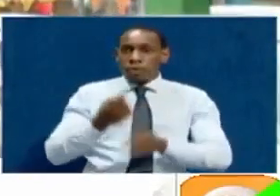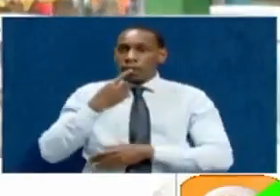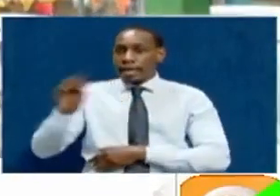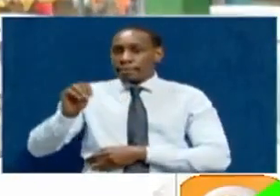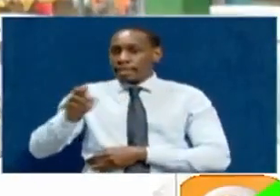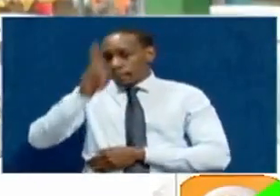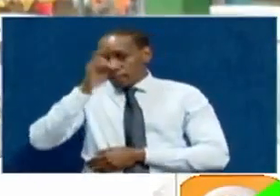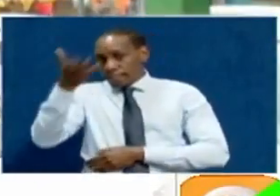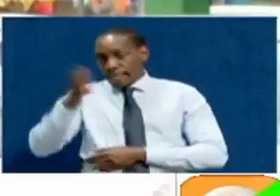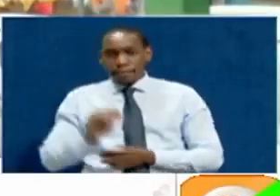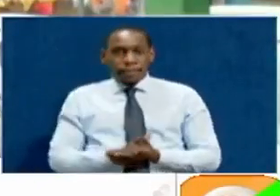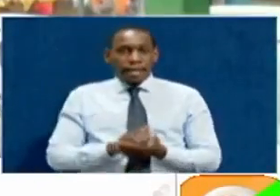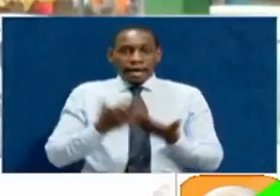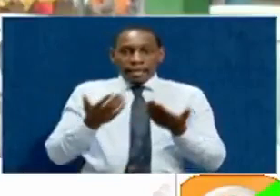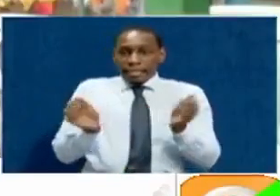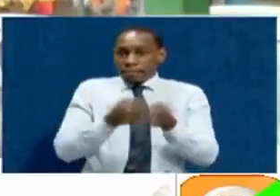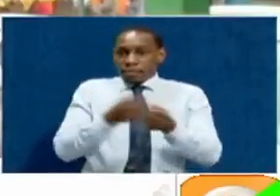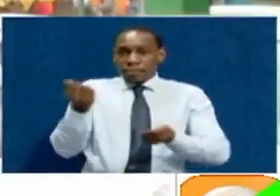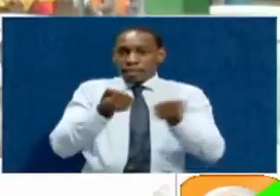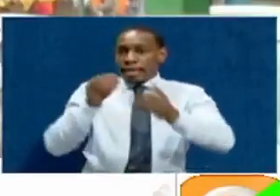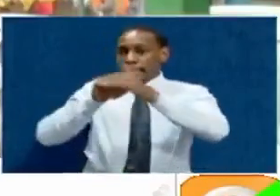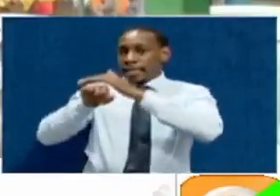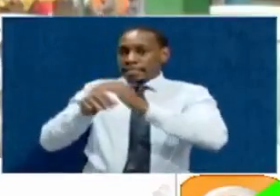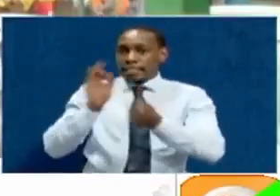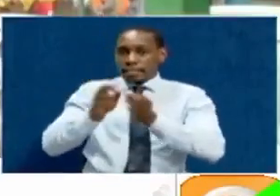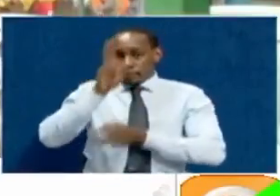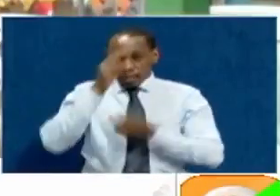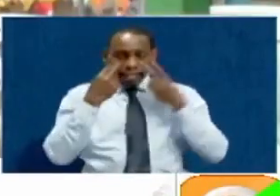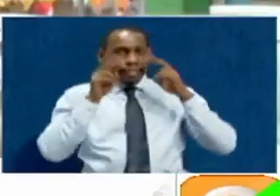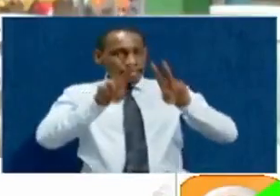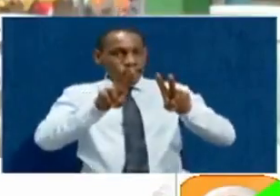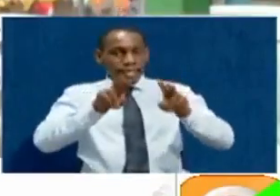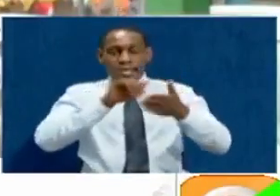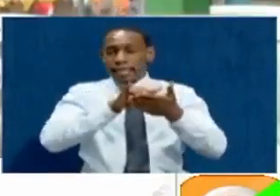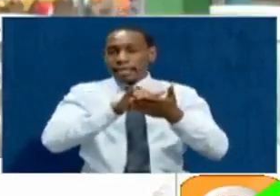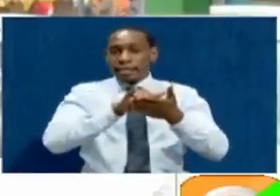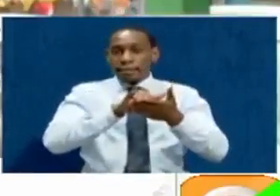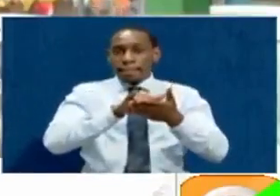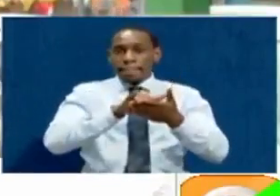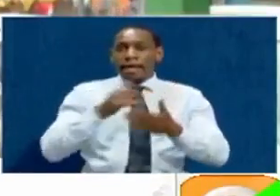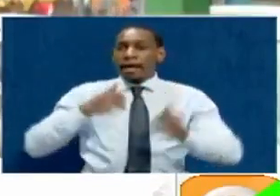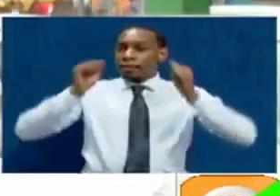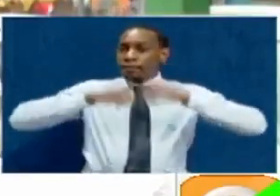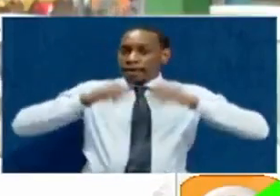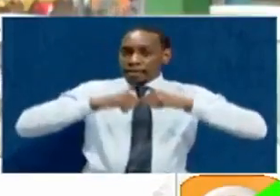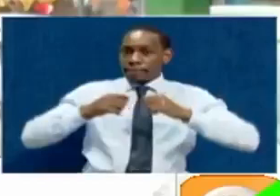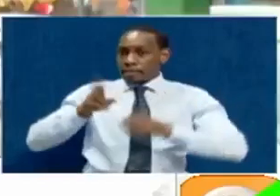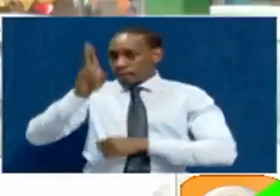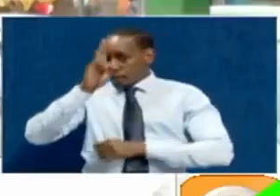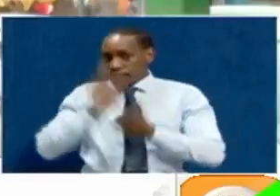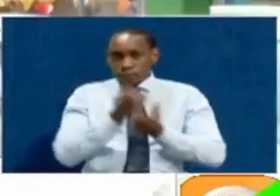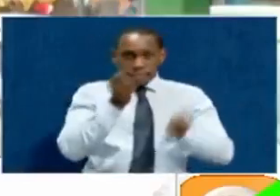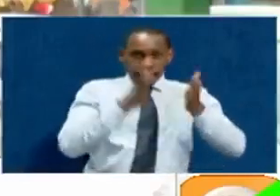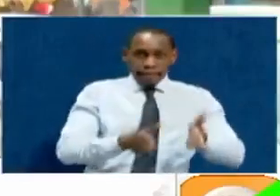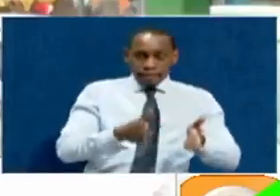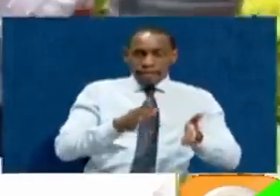askari. Na hakuna vile gari inaweza pita pale kama askari anaiona ijapokuwa wako na agano katikati yake yeye na huyo